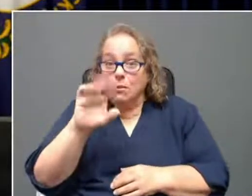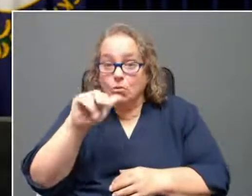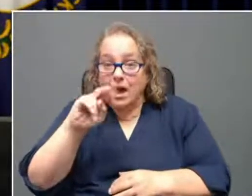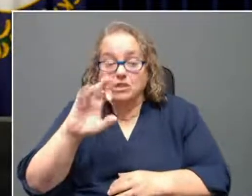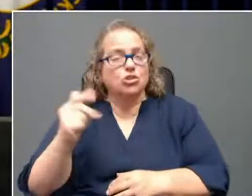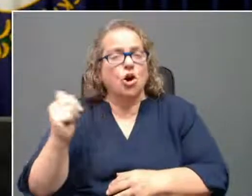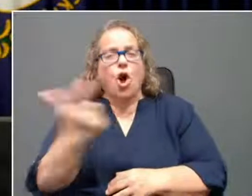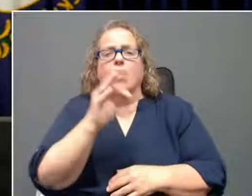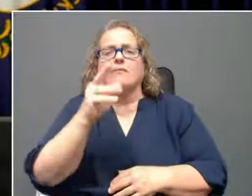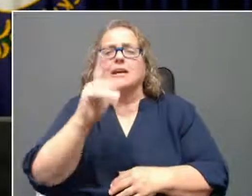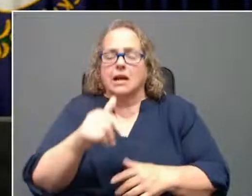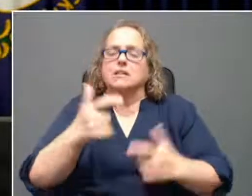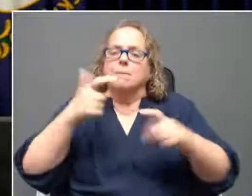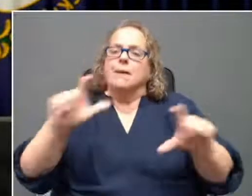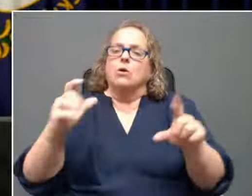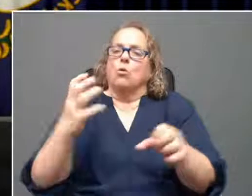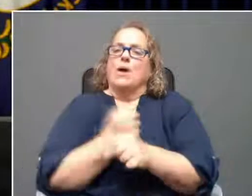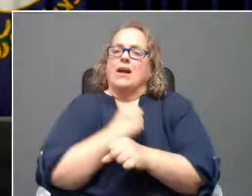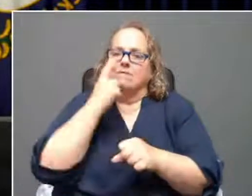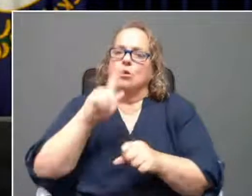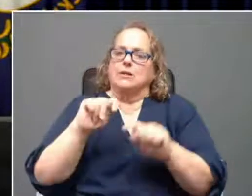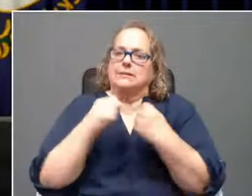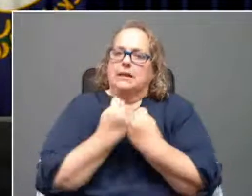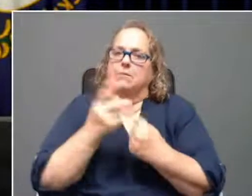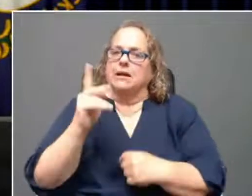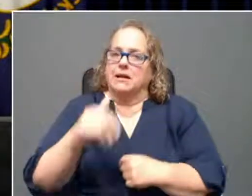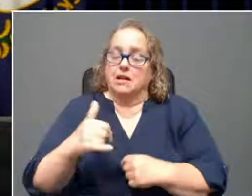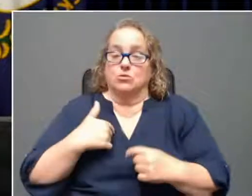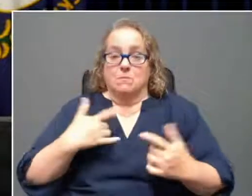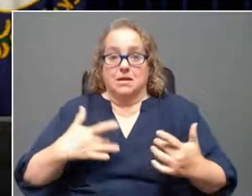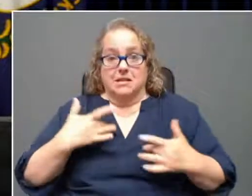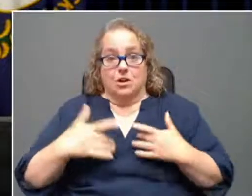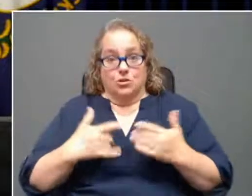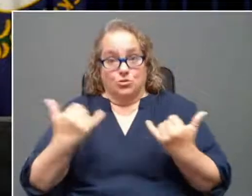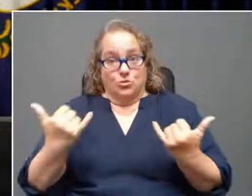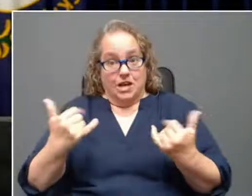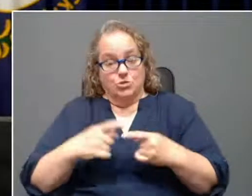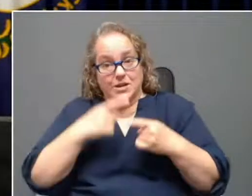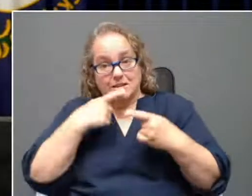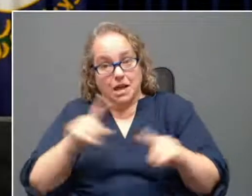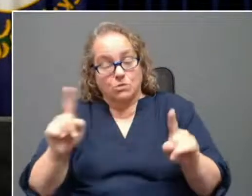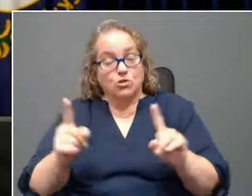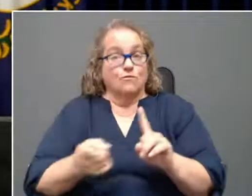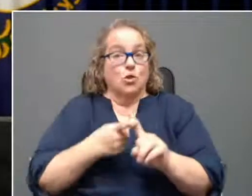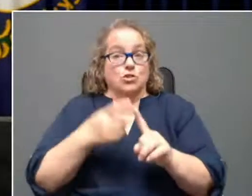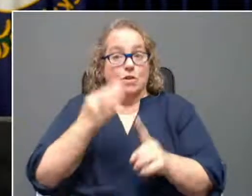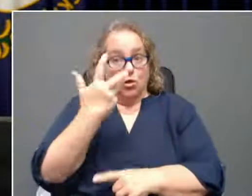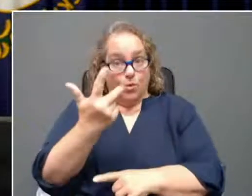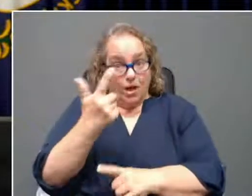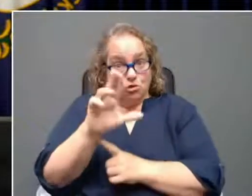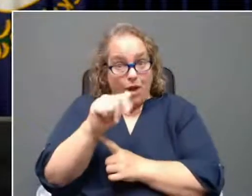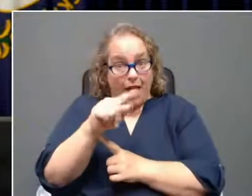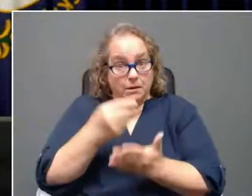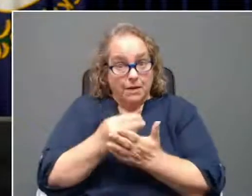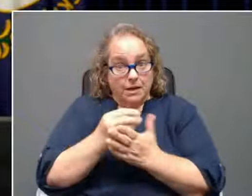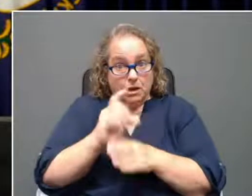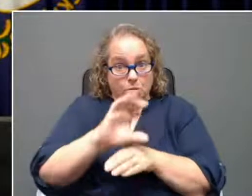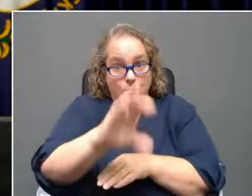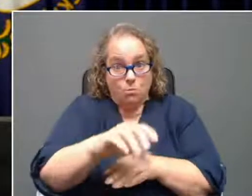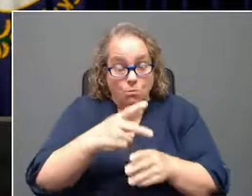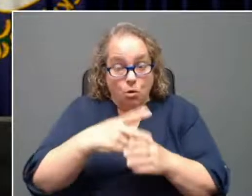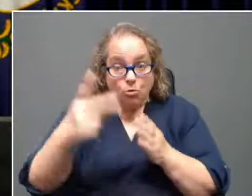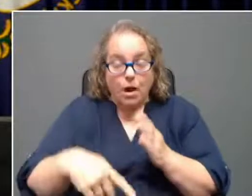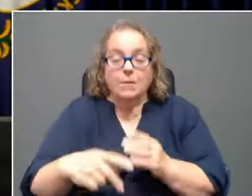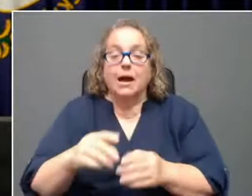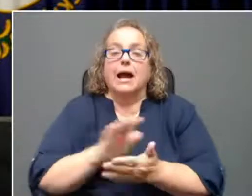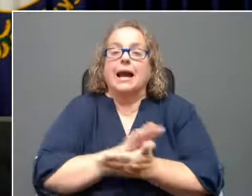Team Kentucky. So I'm excited today to announce the first of these 3 grant programs. The Cleaner Water Program is launching